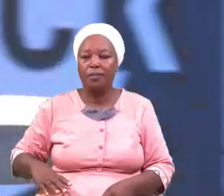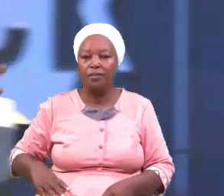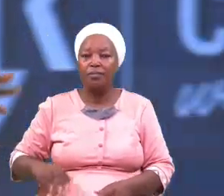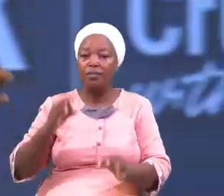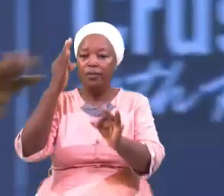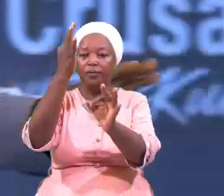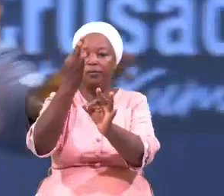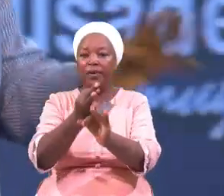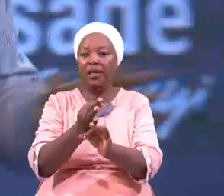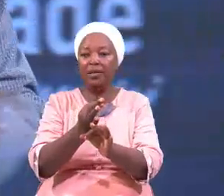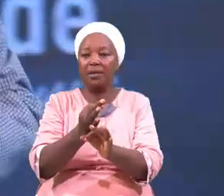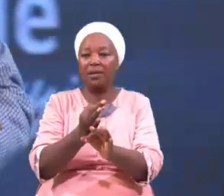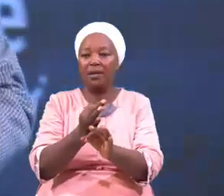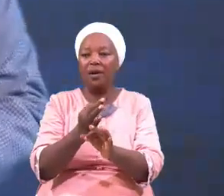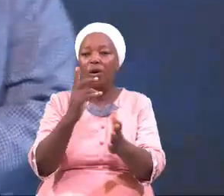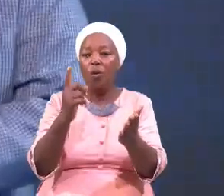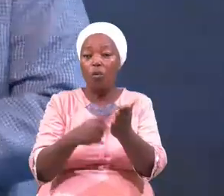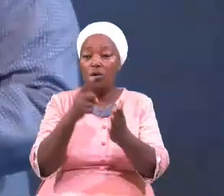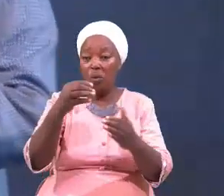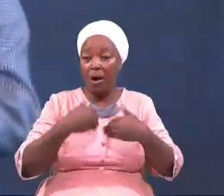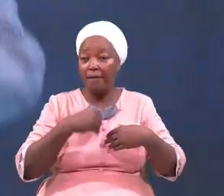Faith. Once you have faith,